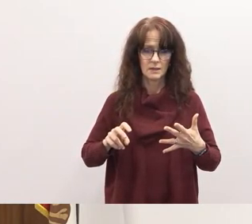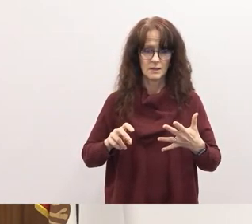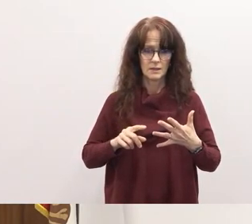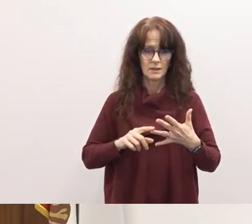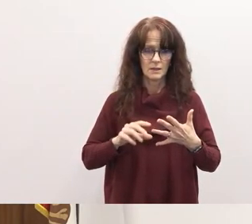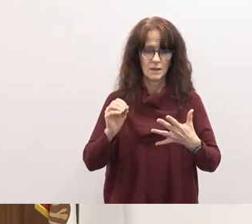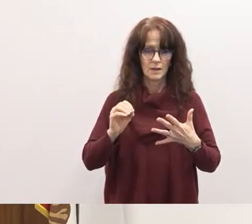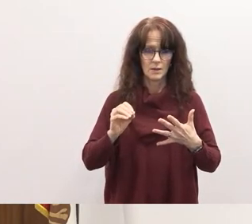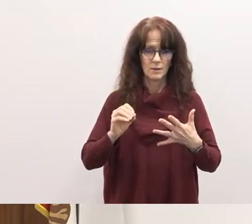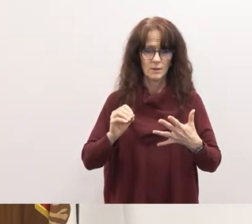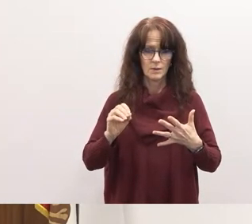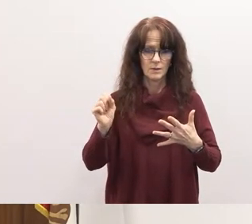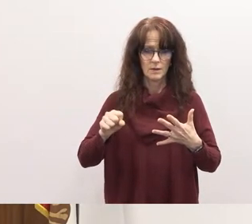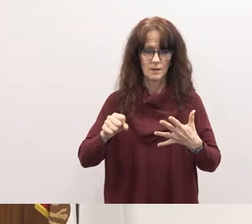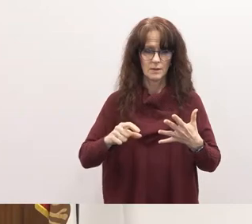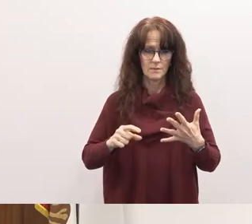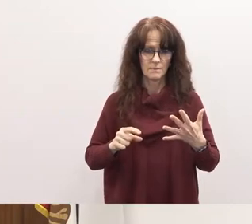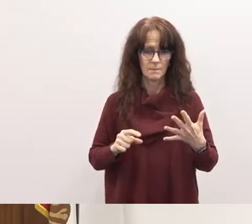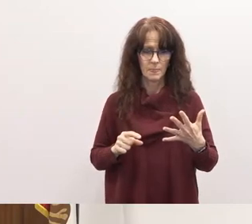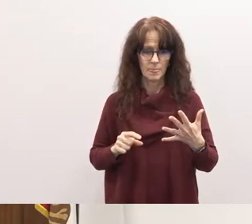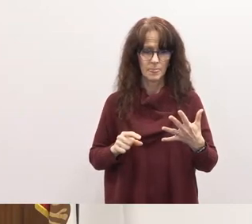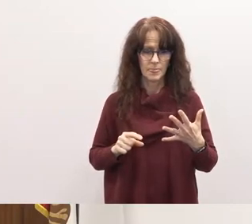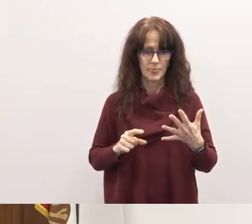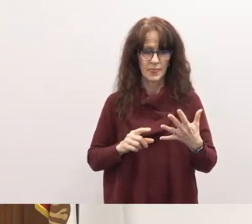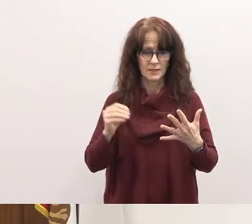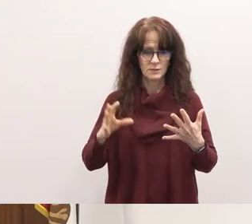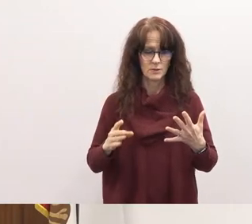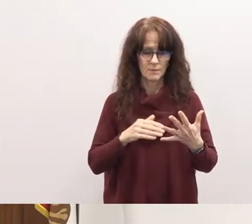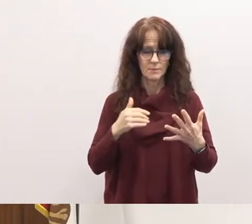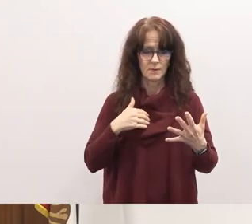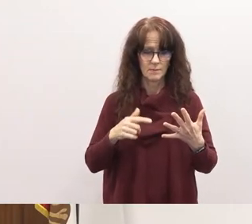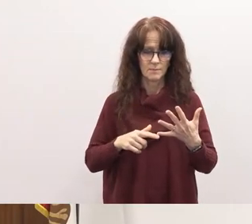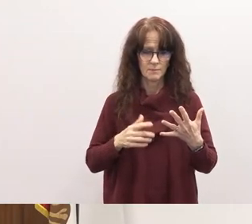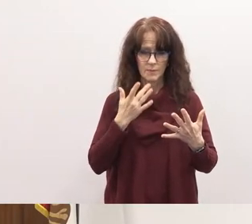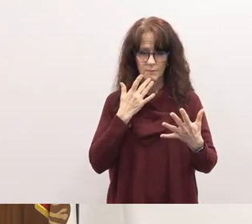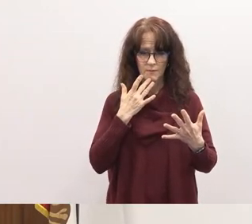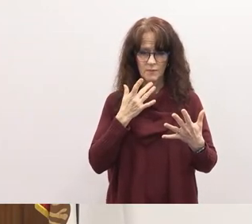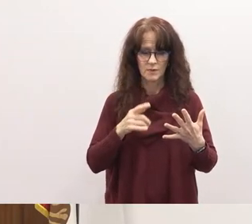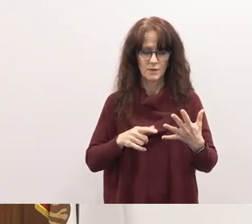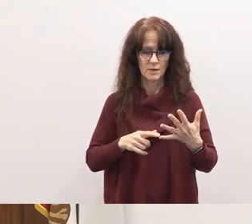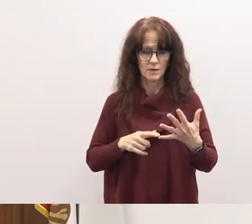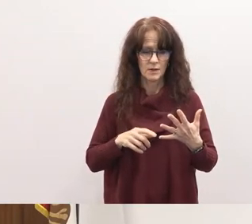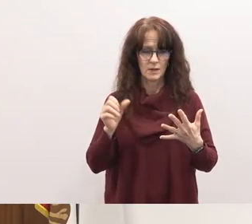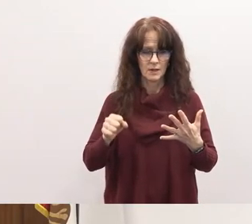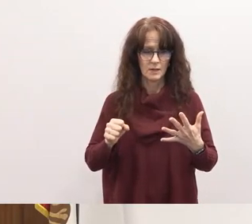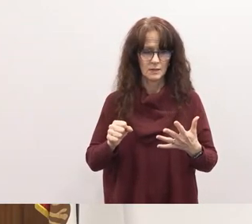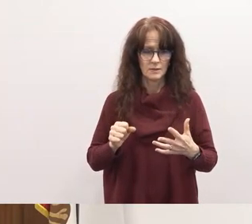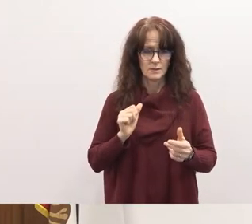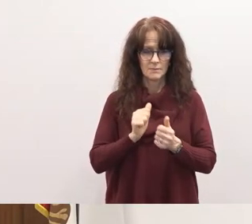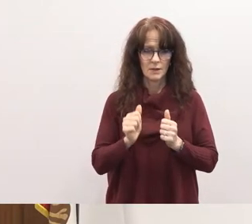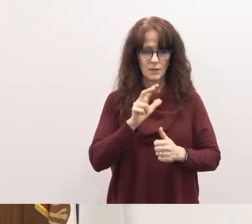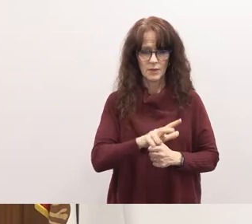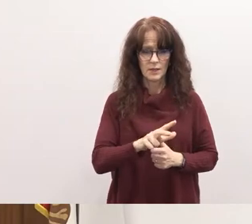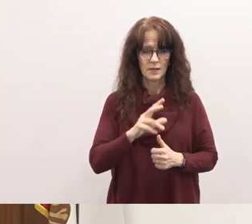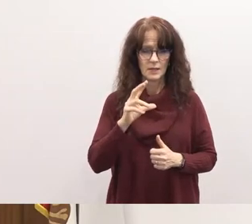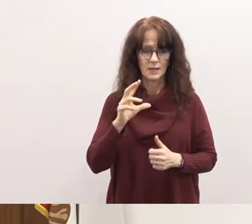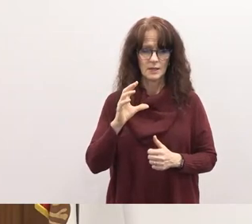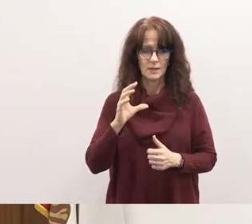Member Otto? Aye. And student member Lopez, preferential vote? Aye. So that passes